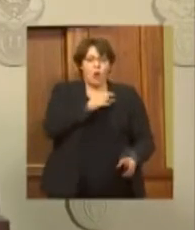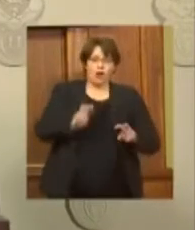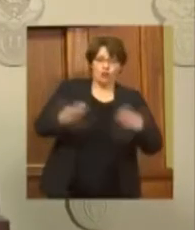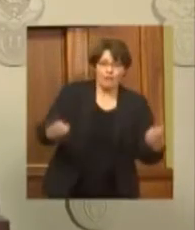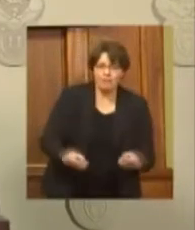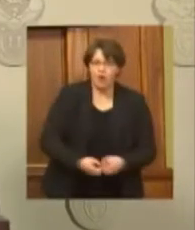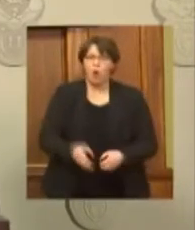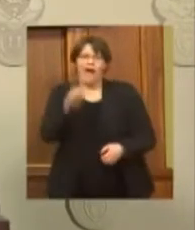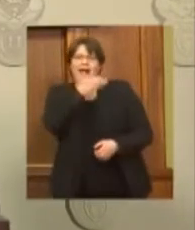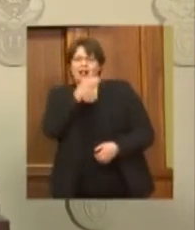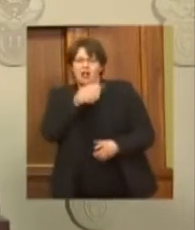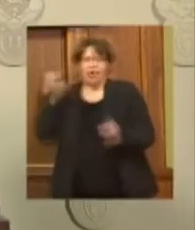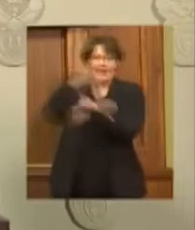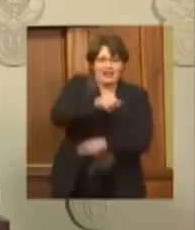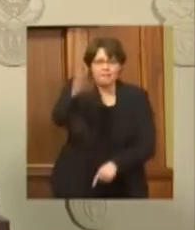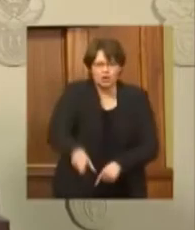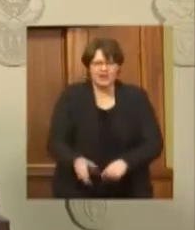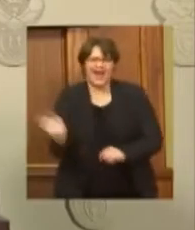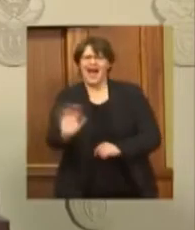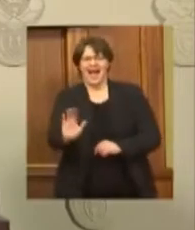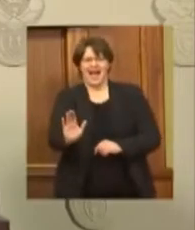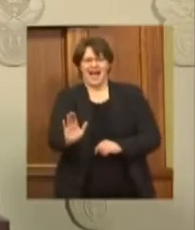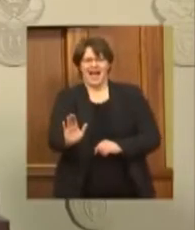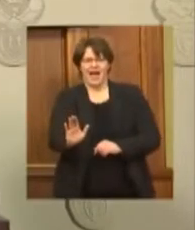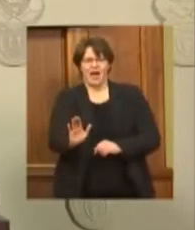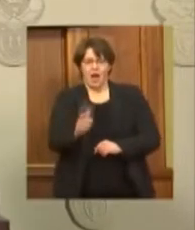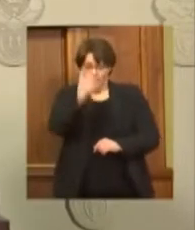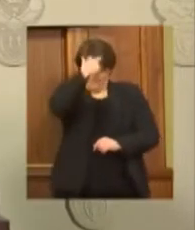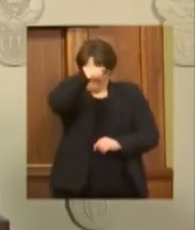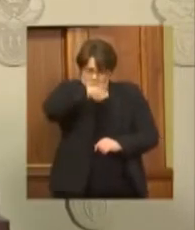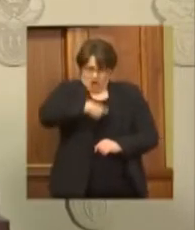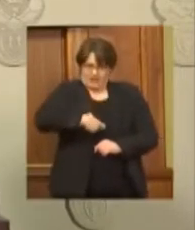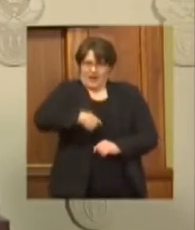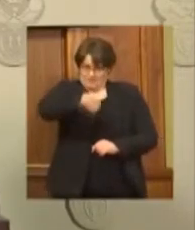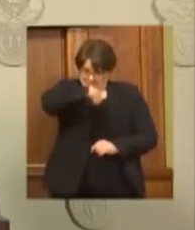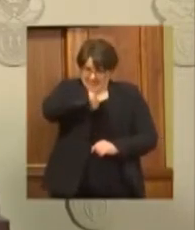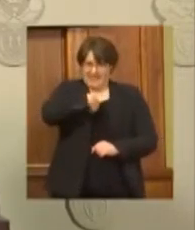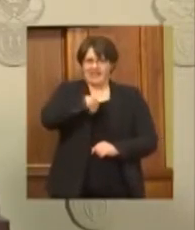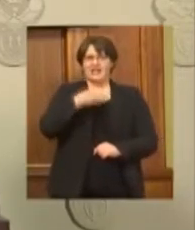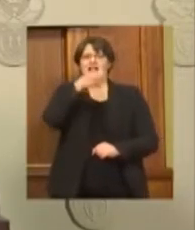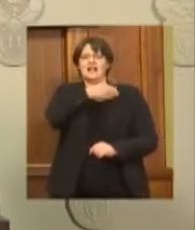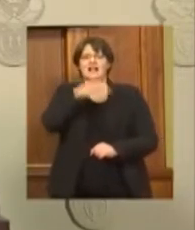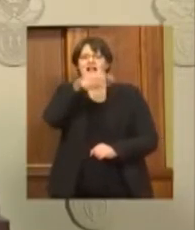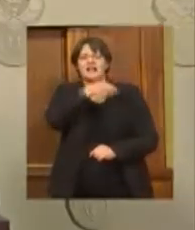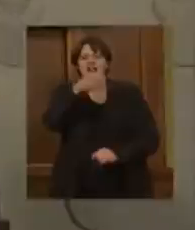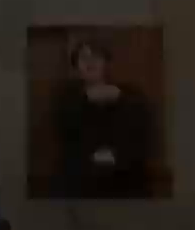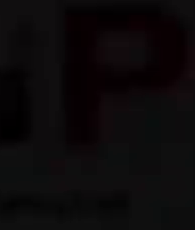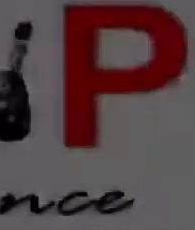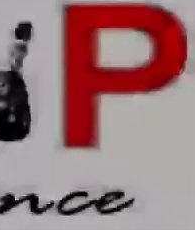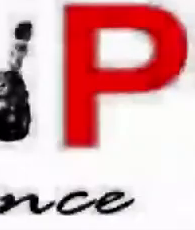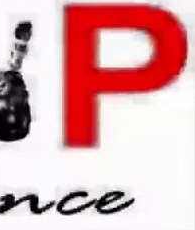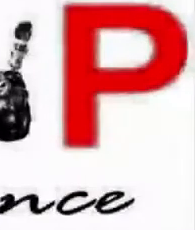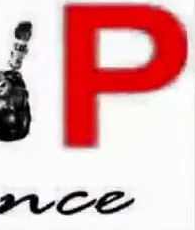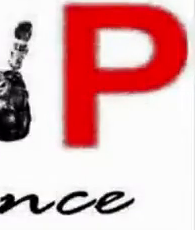or kills a woman or a child. Rather, it is the actions of the men of our country.